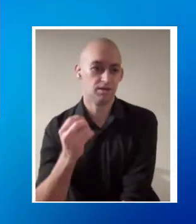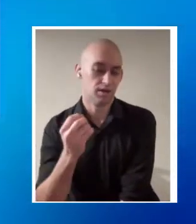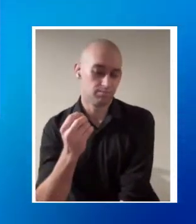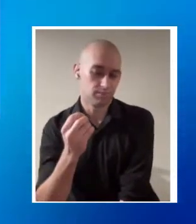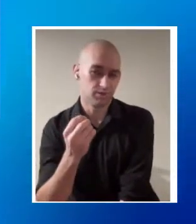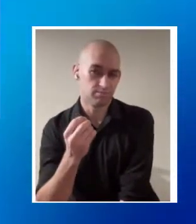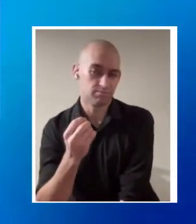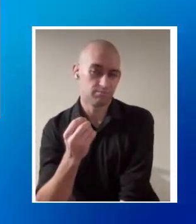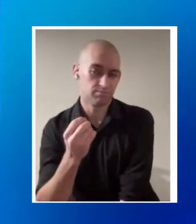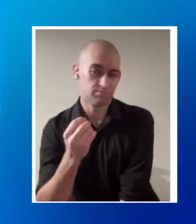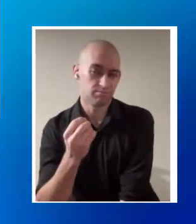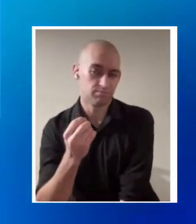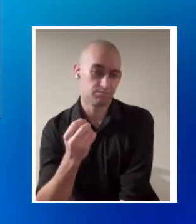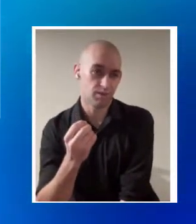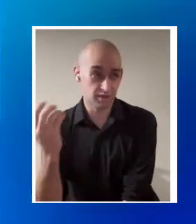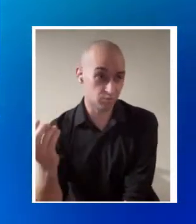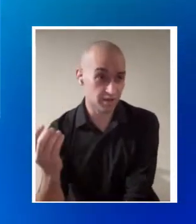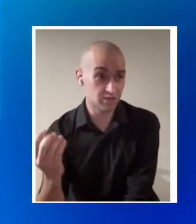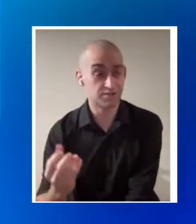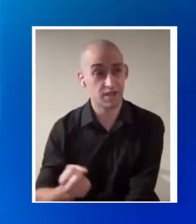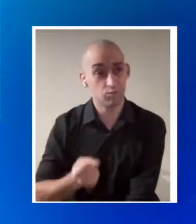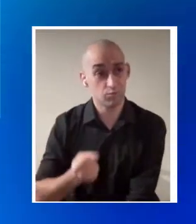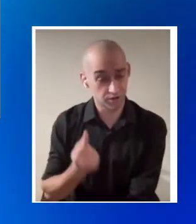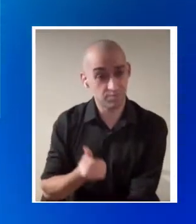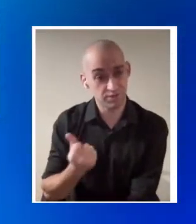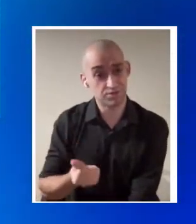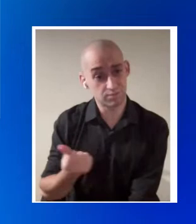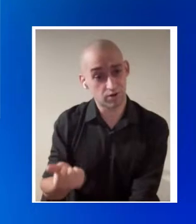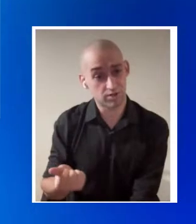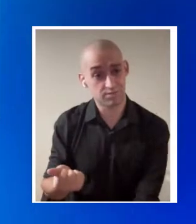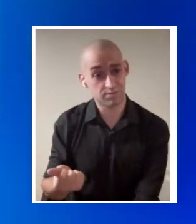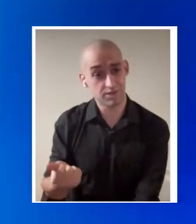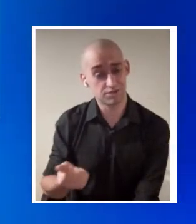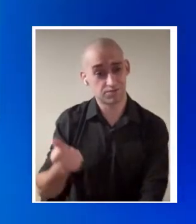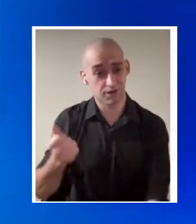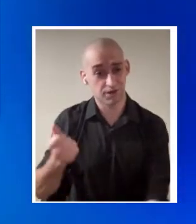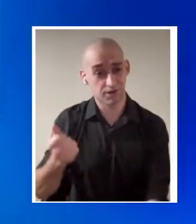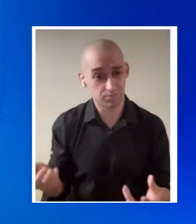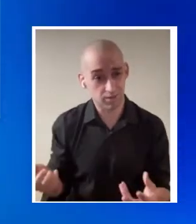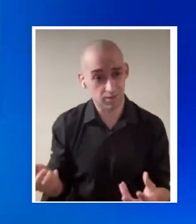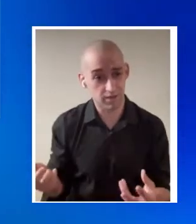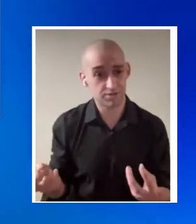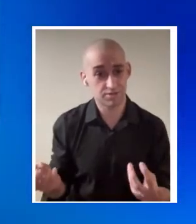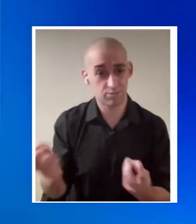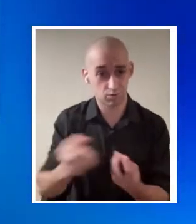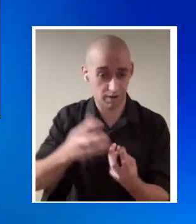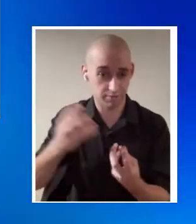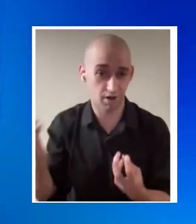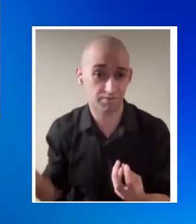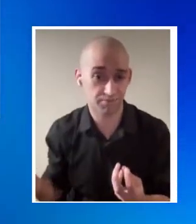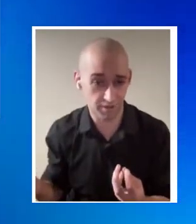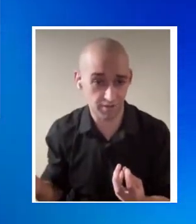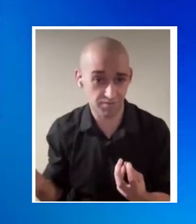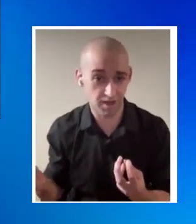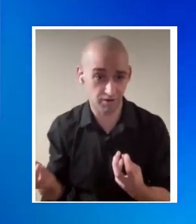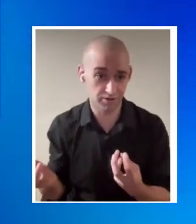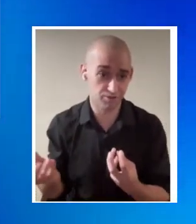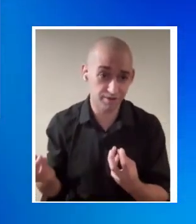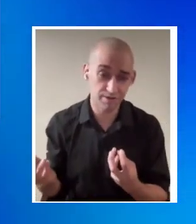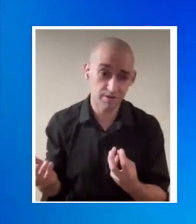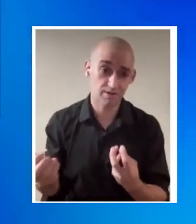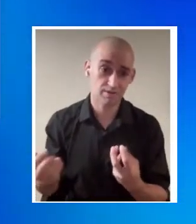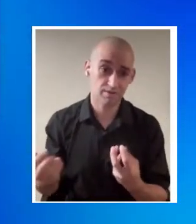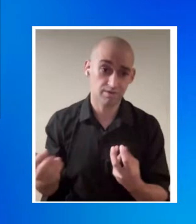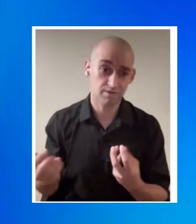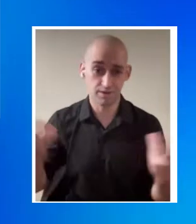Maybe in the beginning of the broadcast, we could say we're going to be using approximations for ADA compliance reasons that will round it off to like the